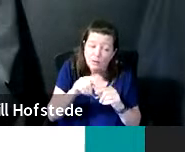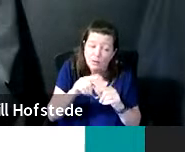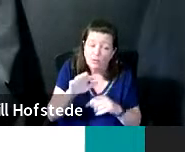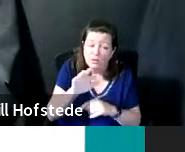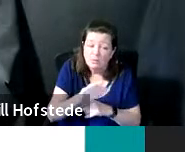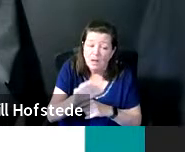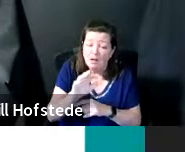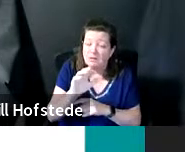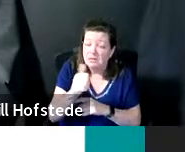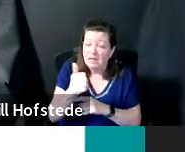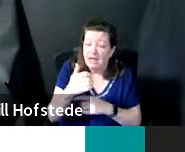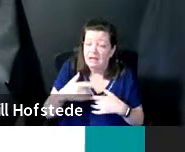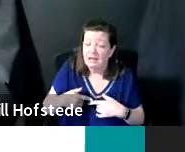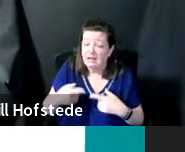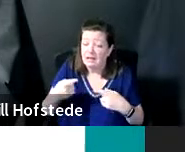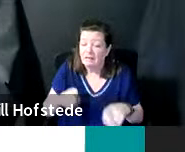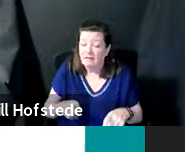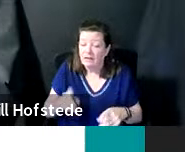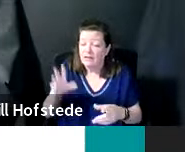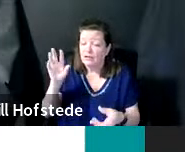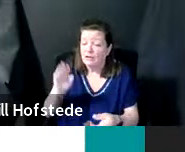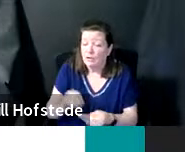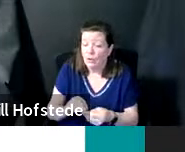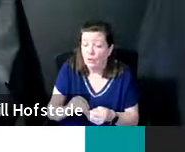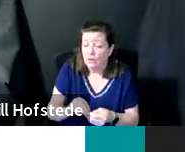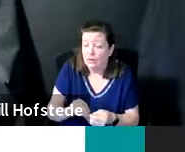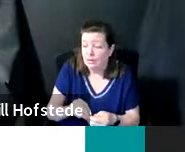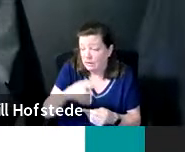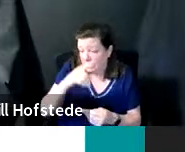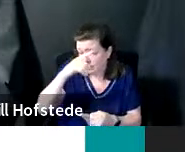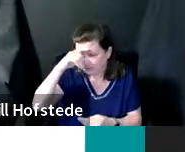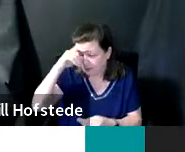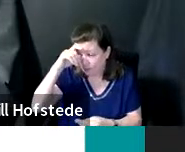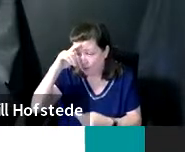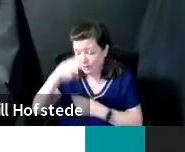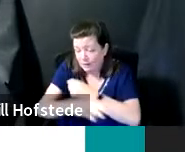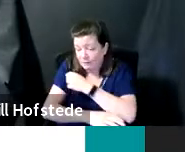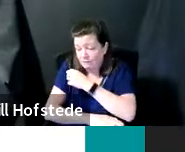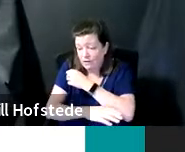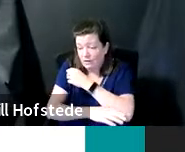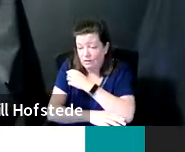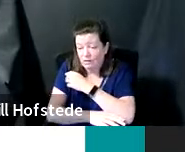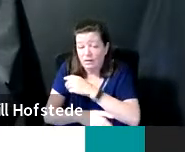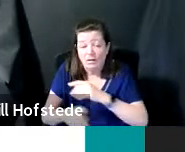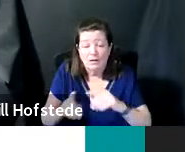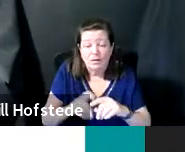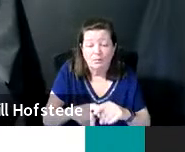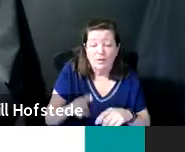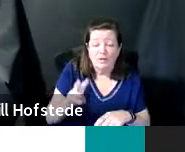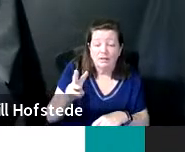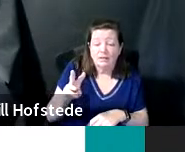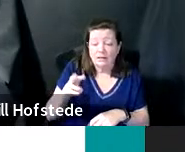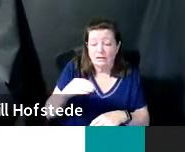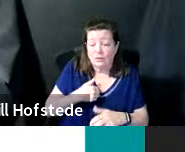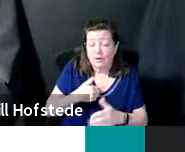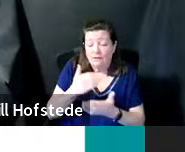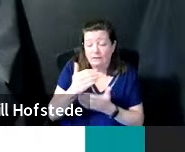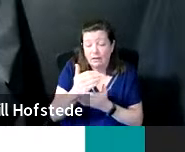total during the summer and fall season, but the 6 that you have listed here